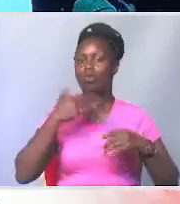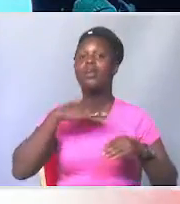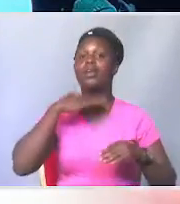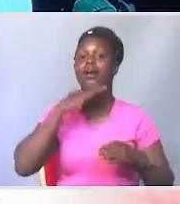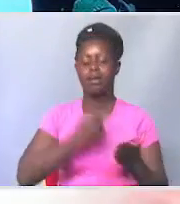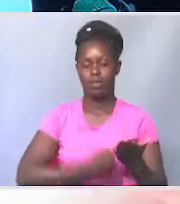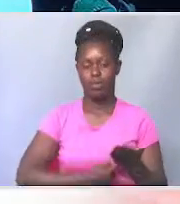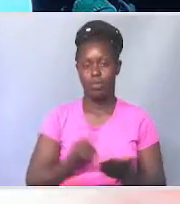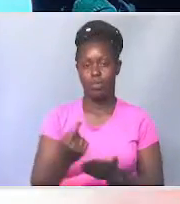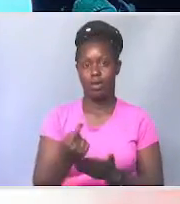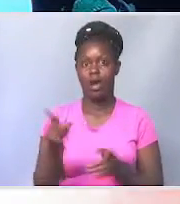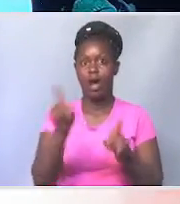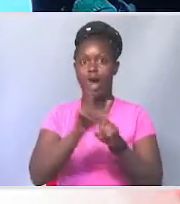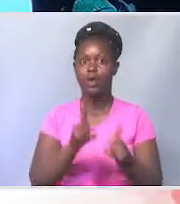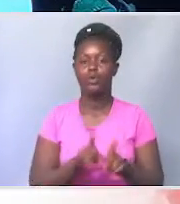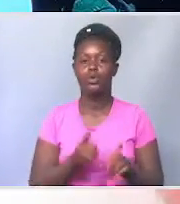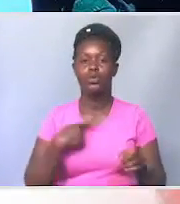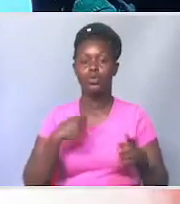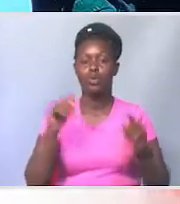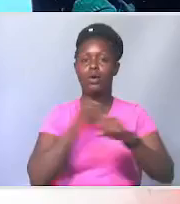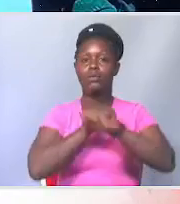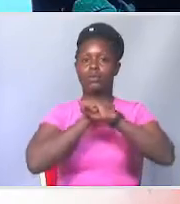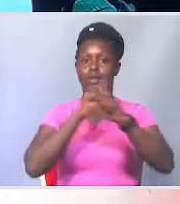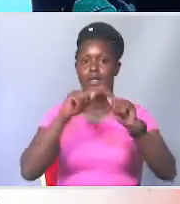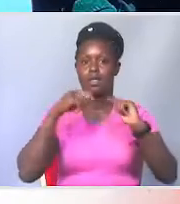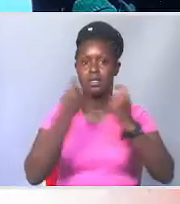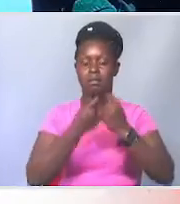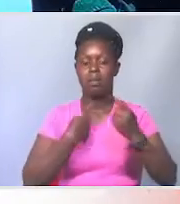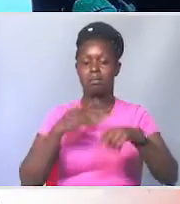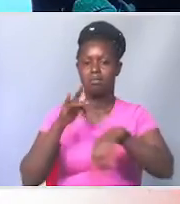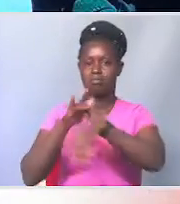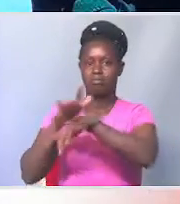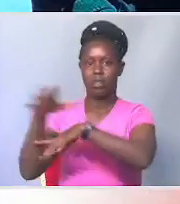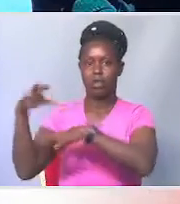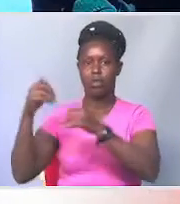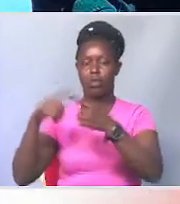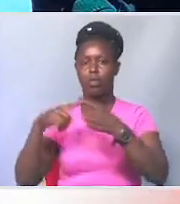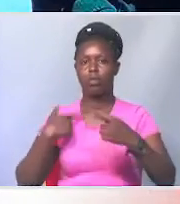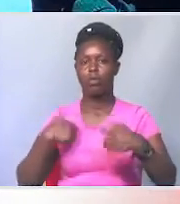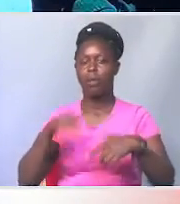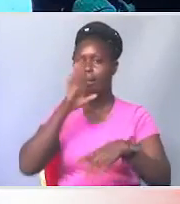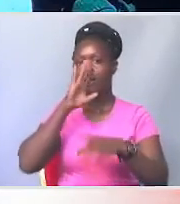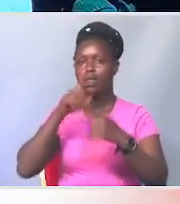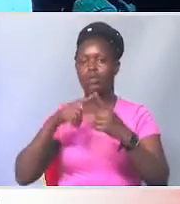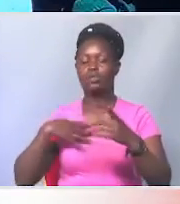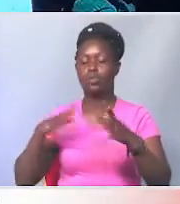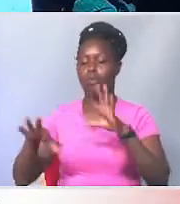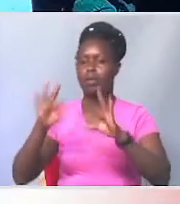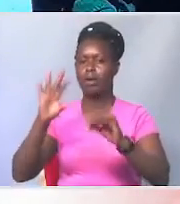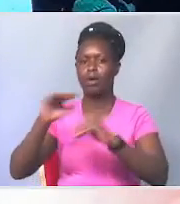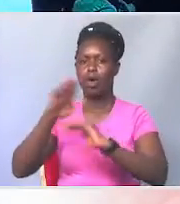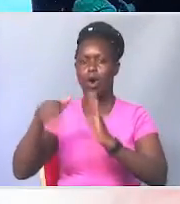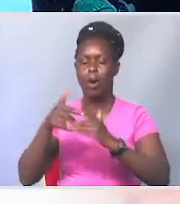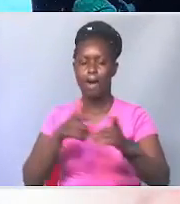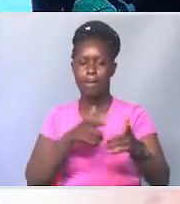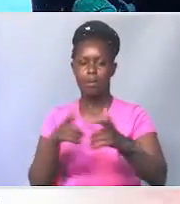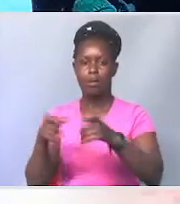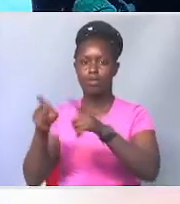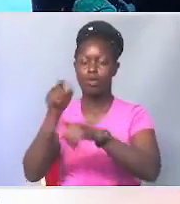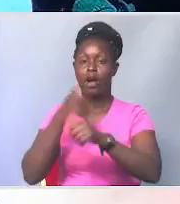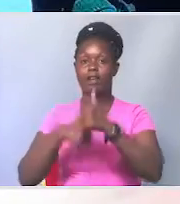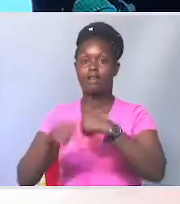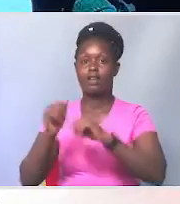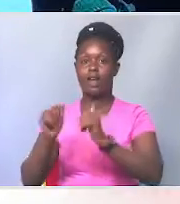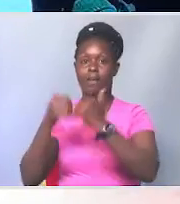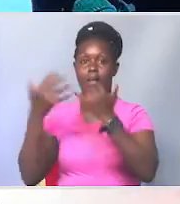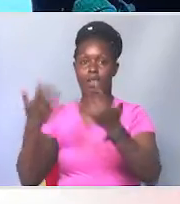A multi-agency security team has also been deployed to the area to mop up illegal firearms and activities in the affected areas. Mwangi Maina